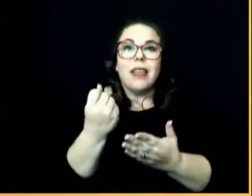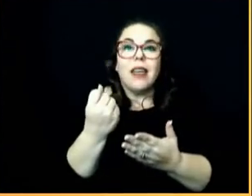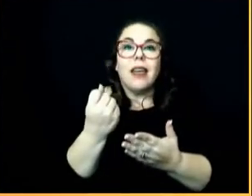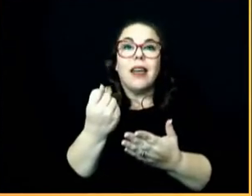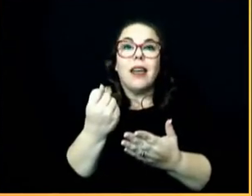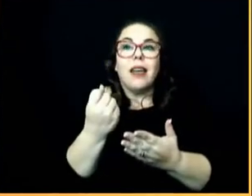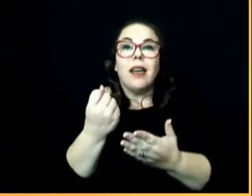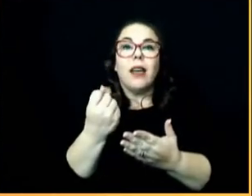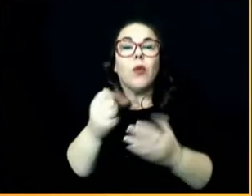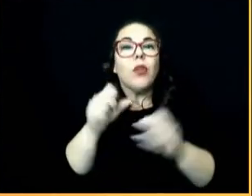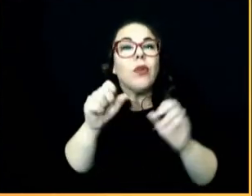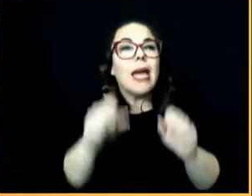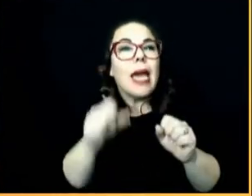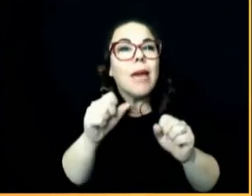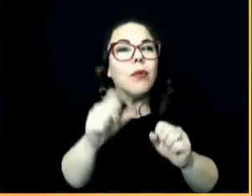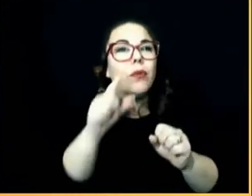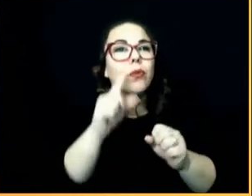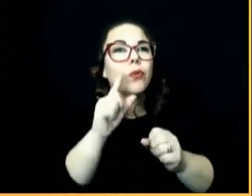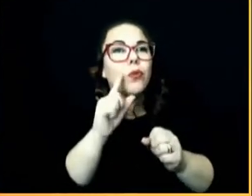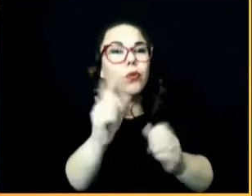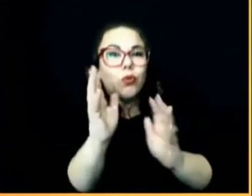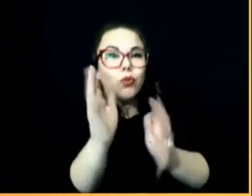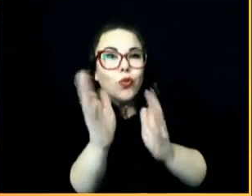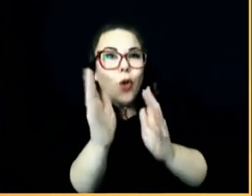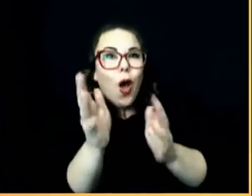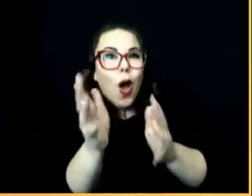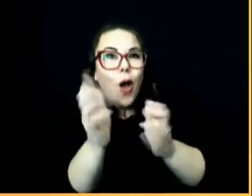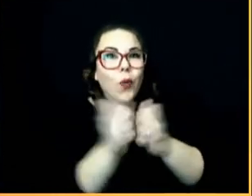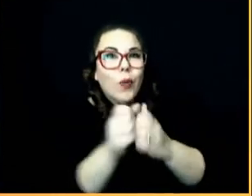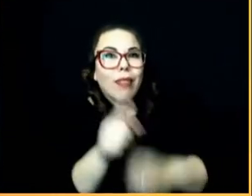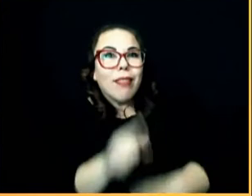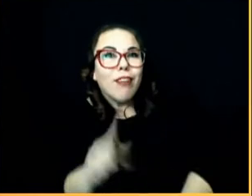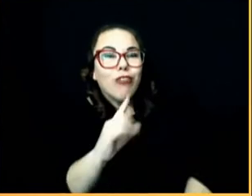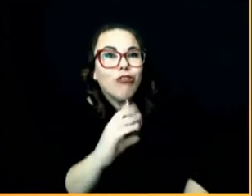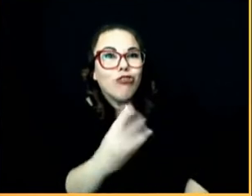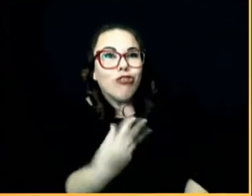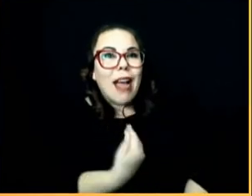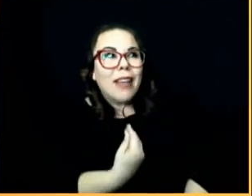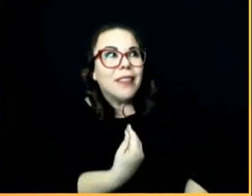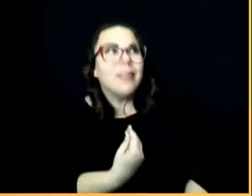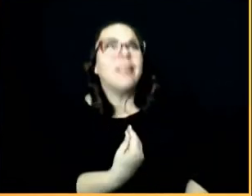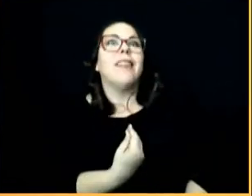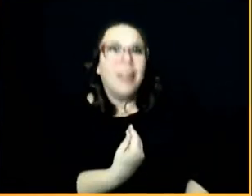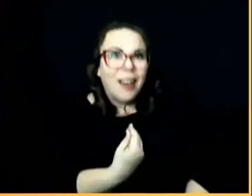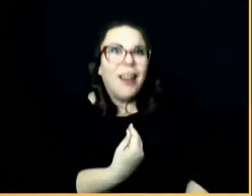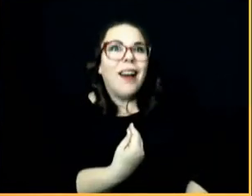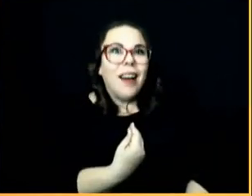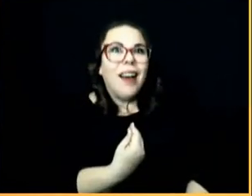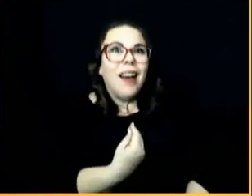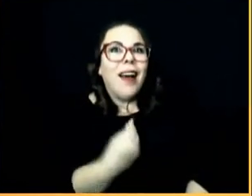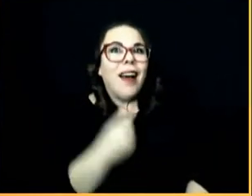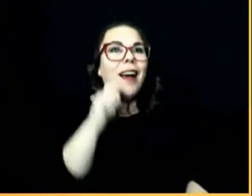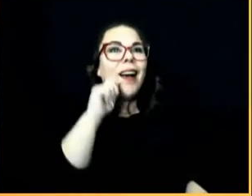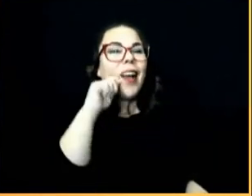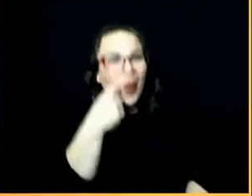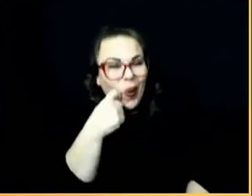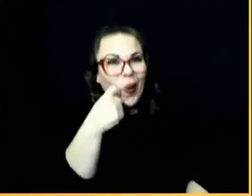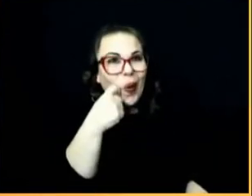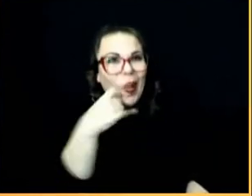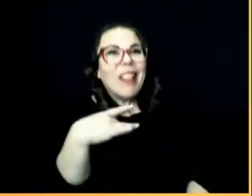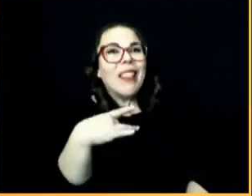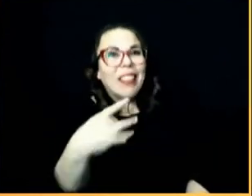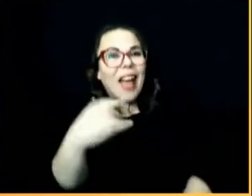trans people, they like us, you know, it's hard to stop that. It's hard to unring that bell.